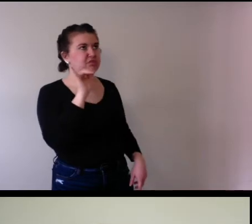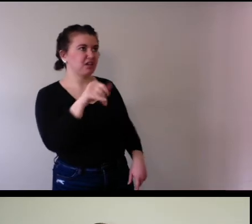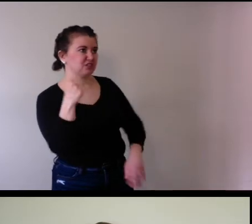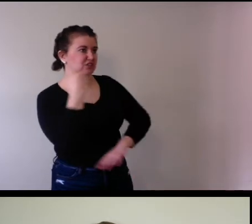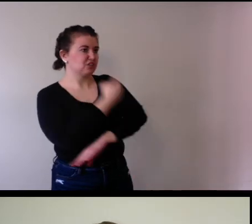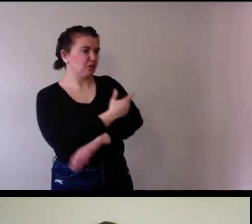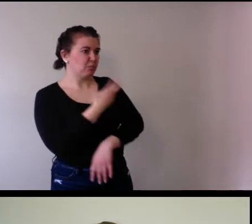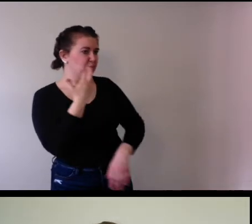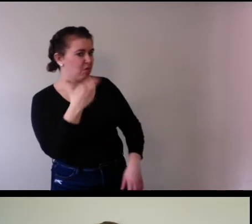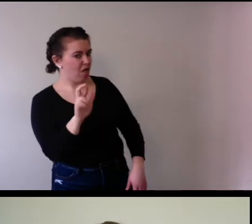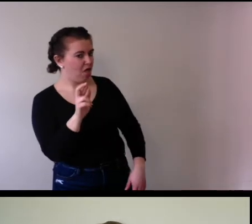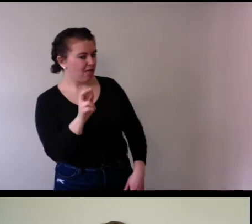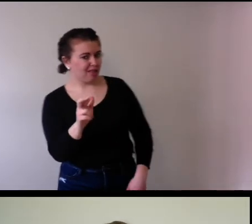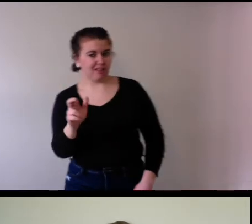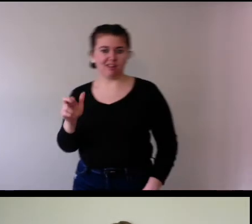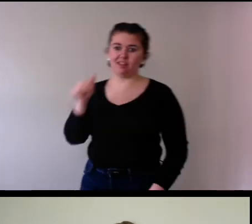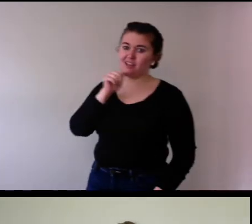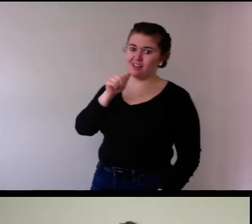No, it isn't.